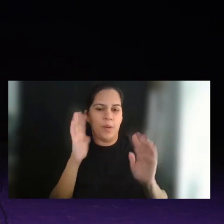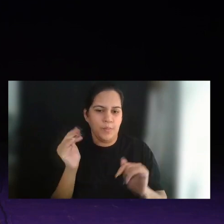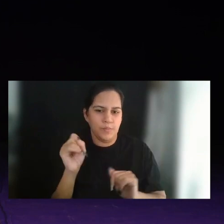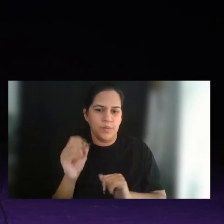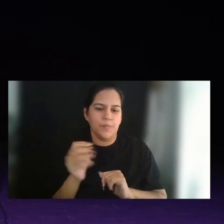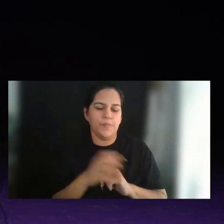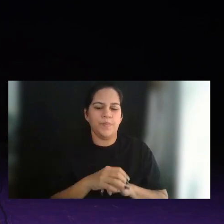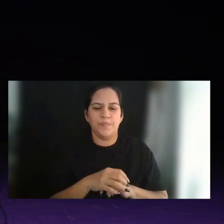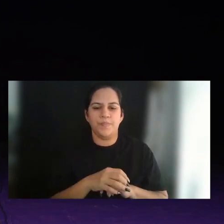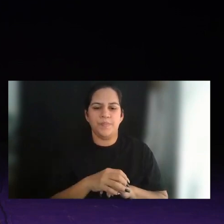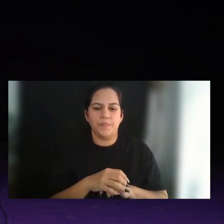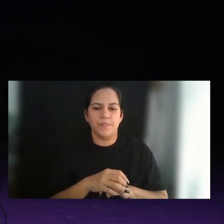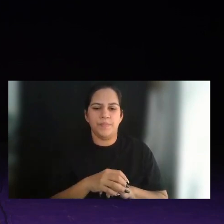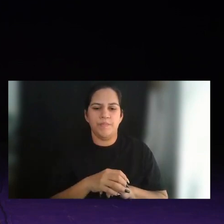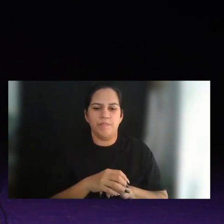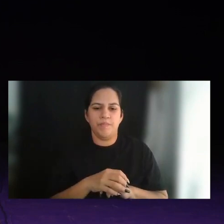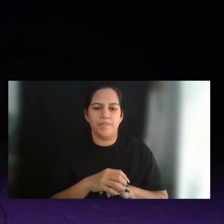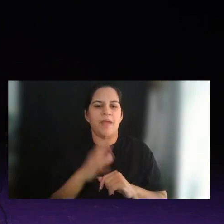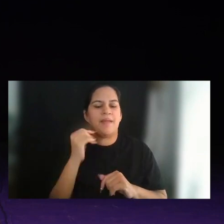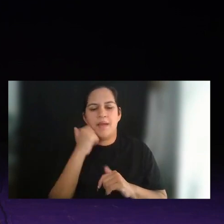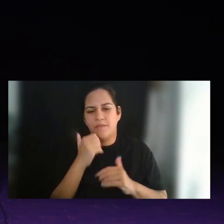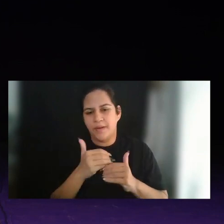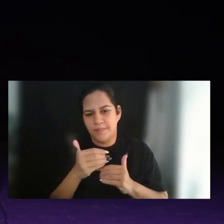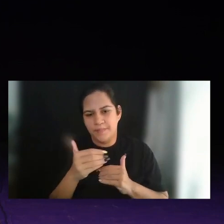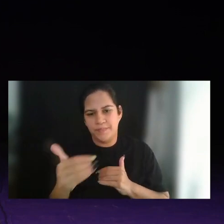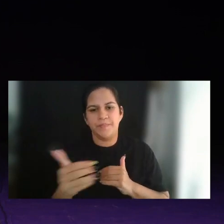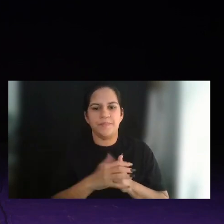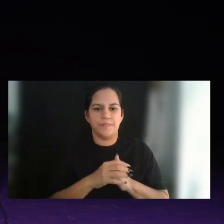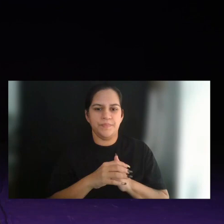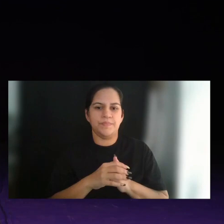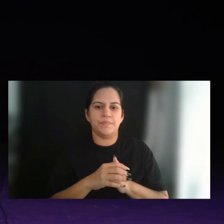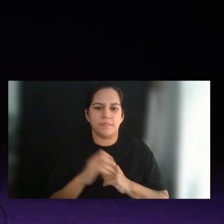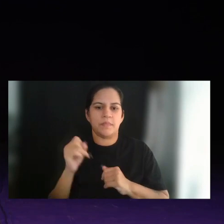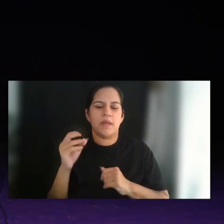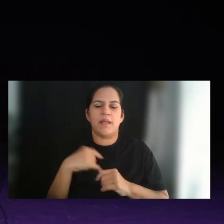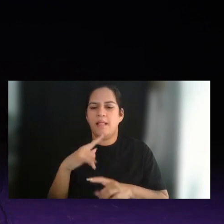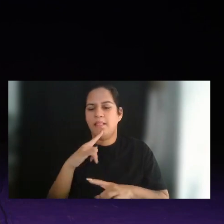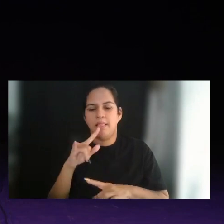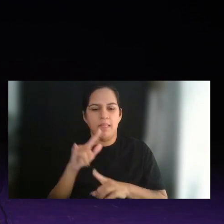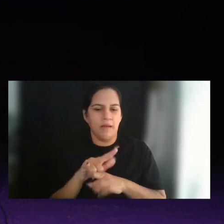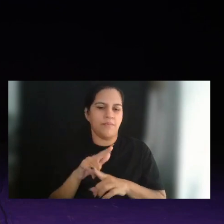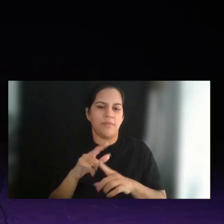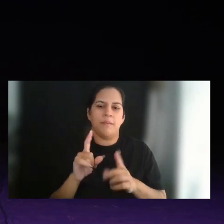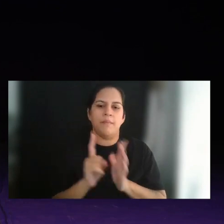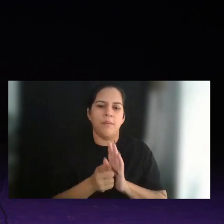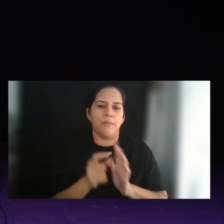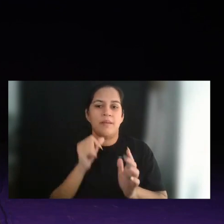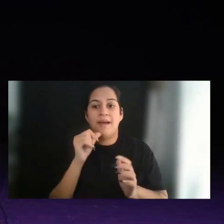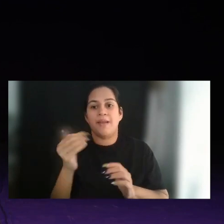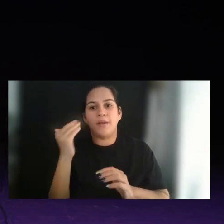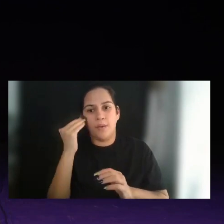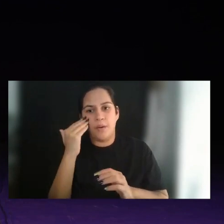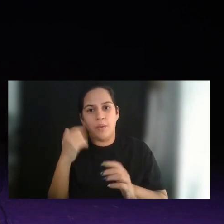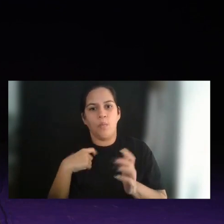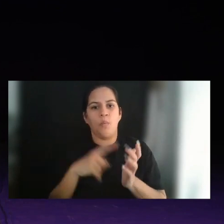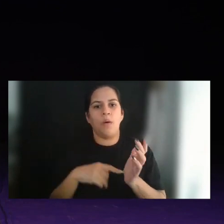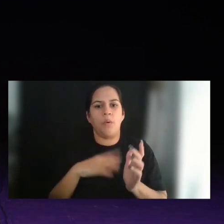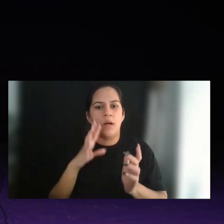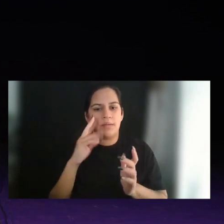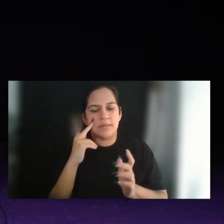And every day. And I love the moment of not knowing what I'm about to see, what I'm about to experience.